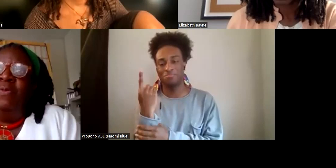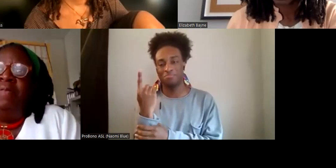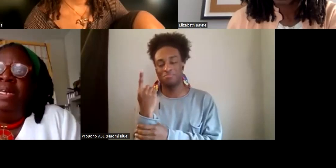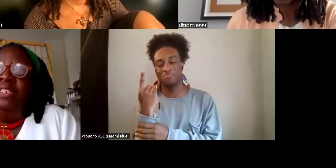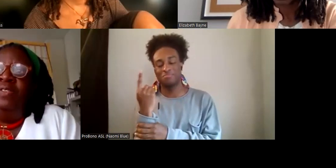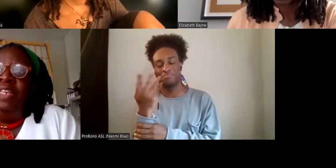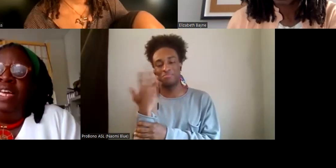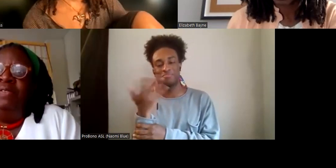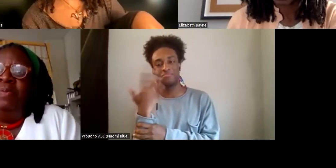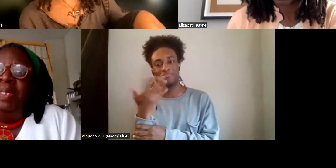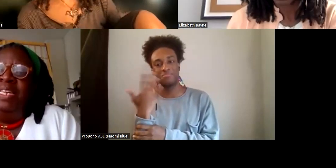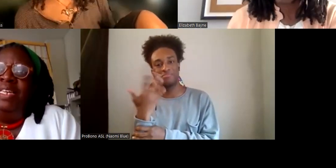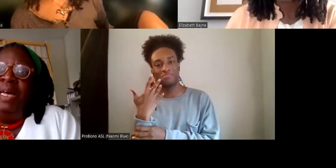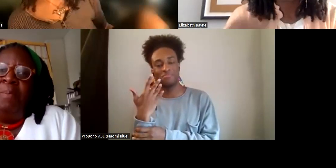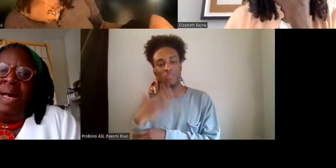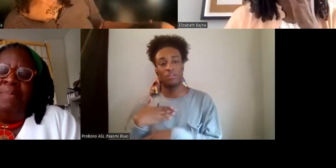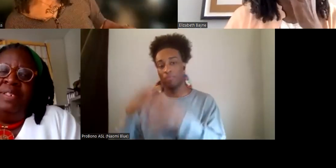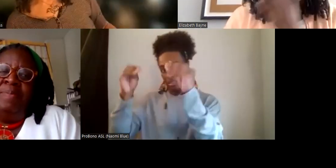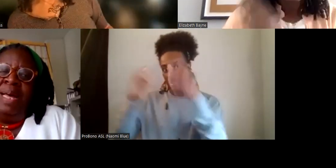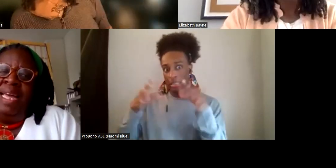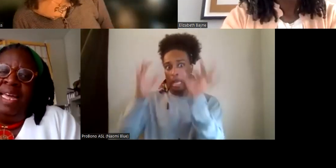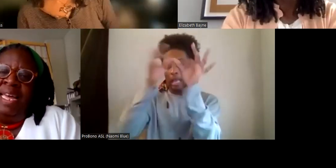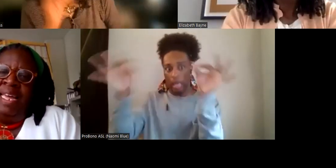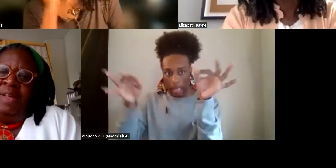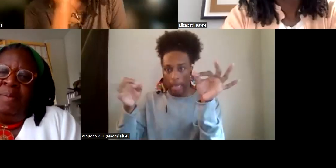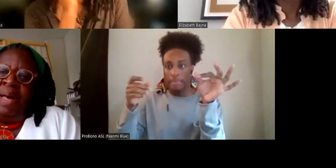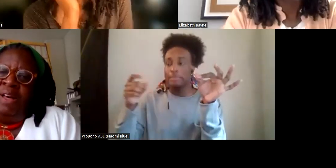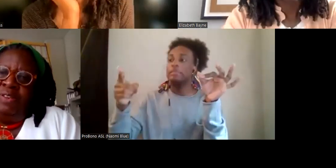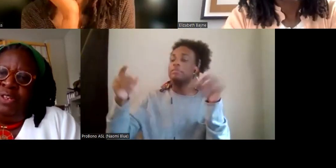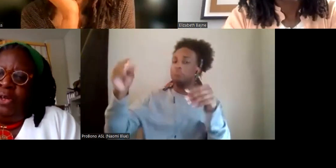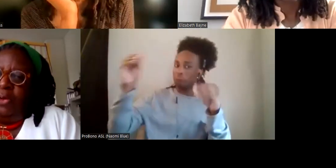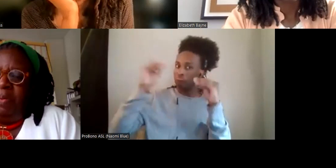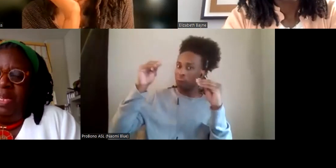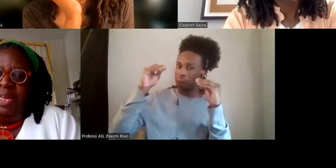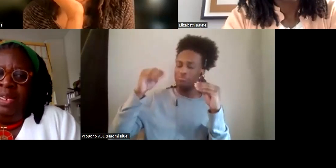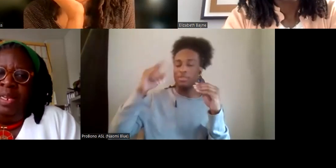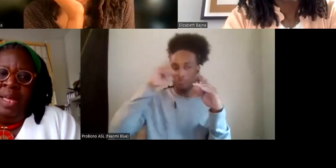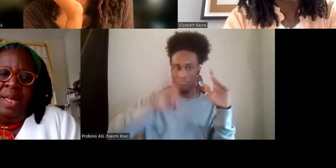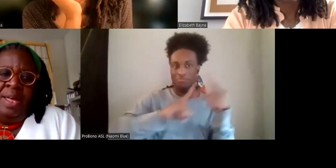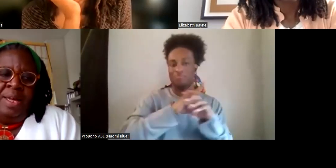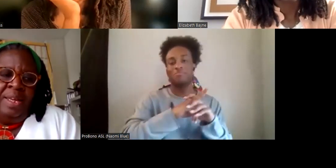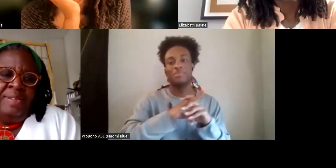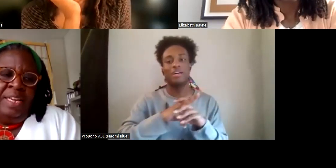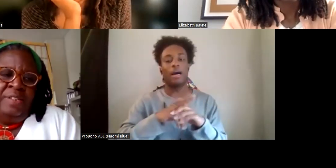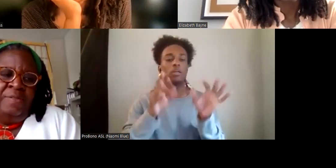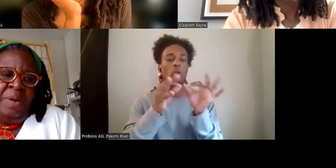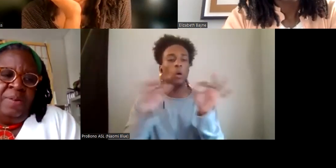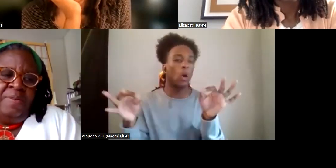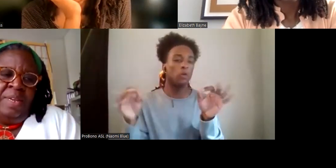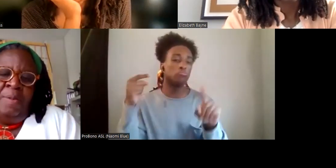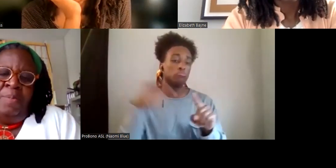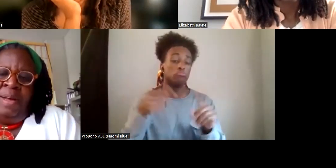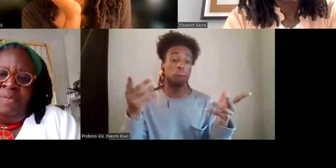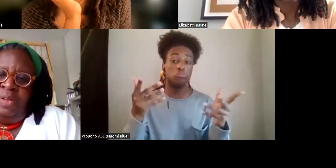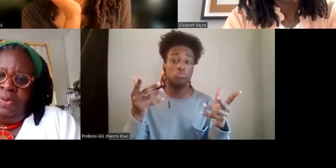sayings that one of my teachers gave to me popped into my head about, being executive